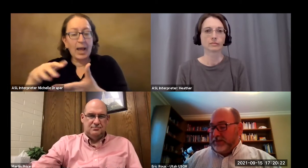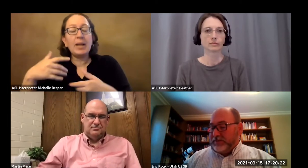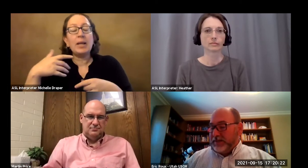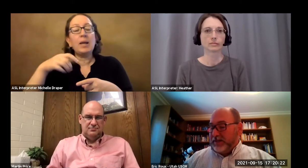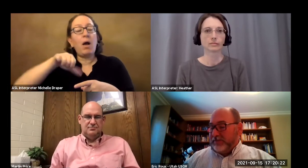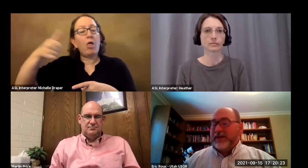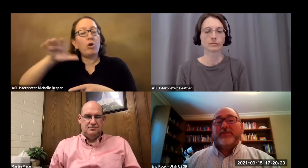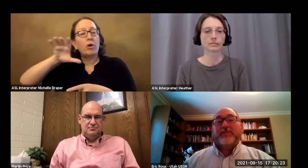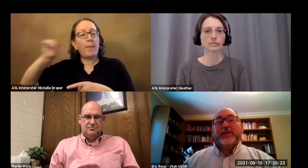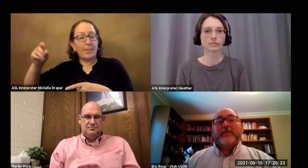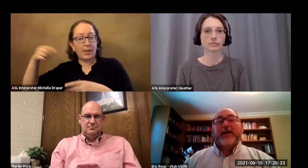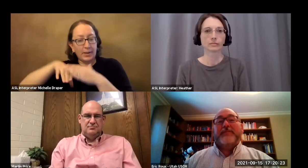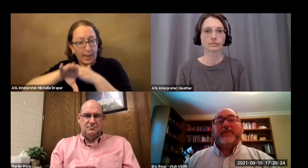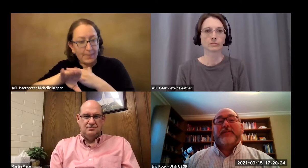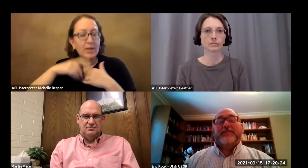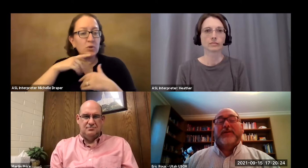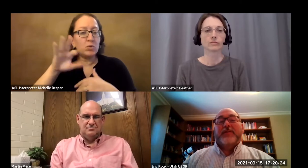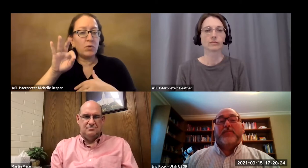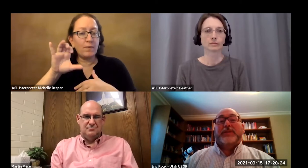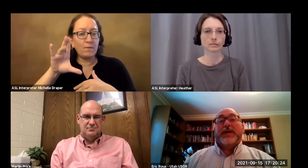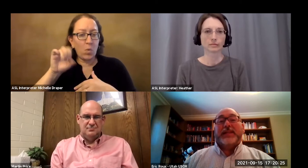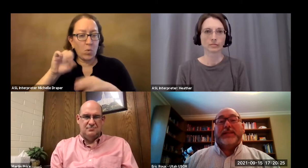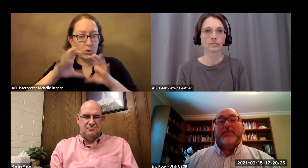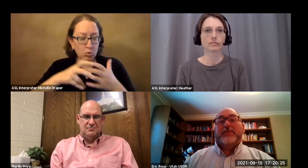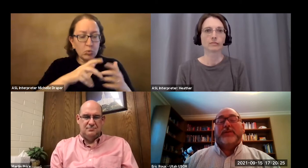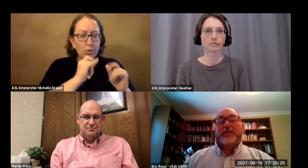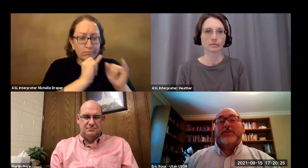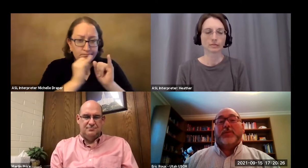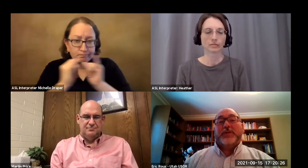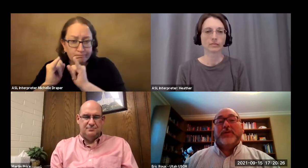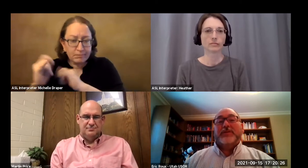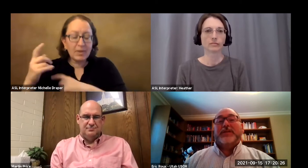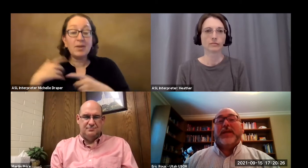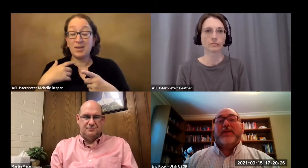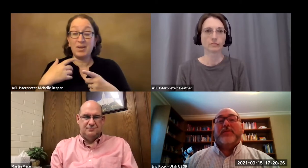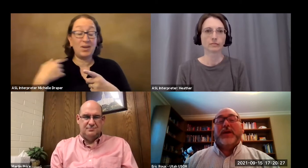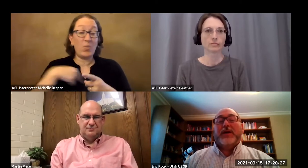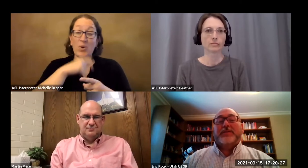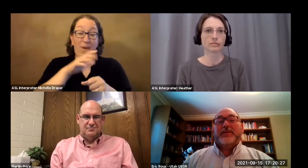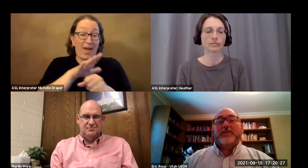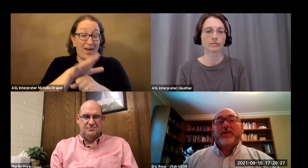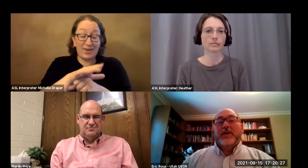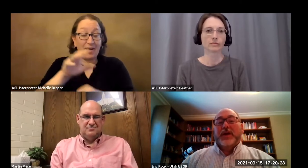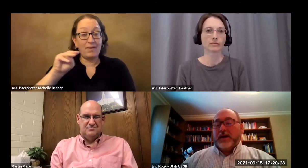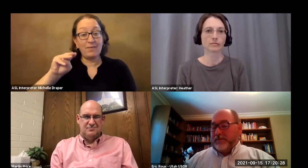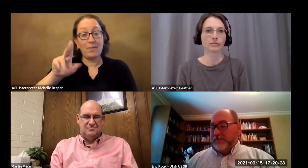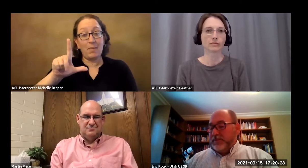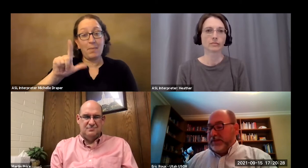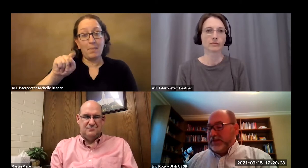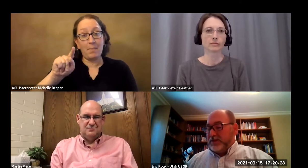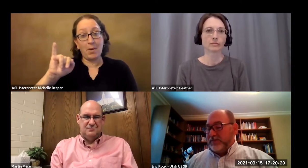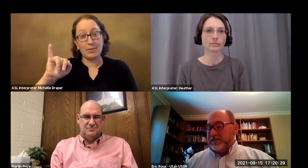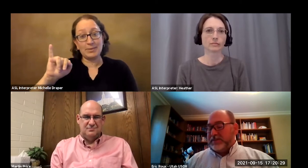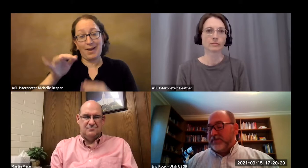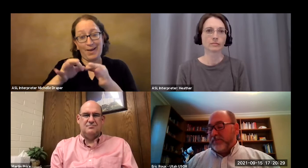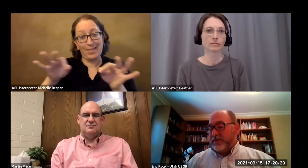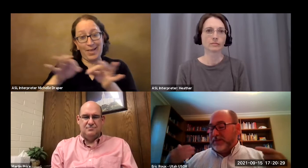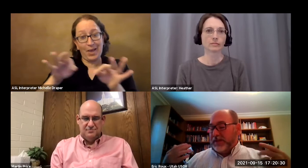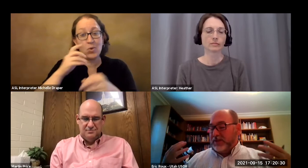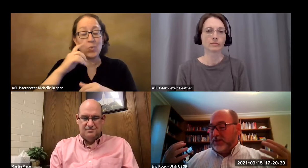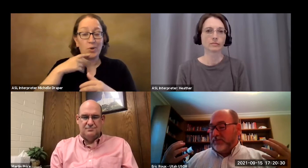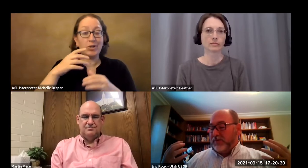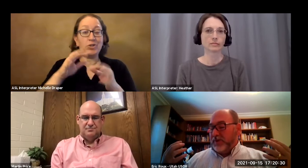of the things that was identified is we don't have enough multilingual interpreters, and we also need services